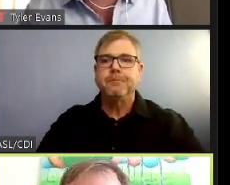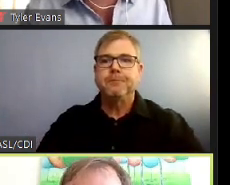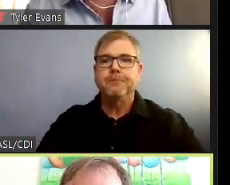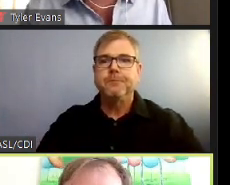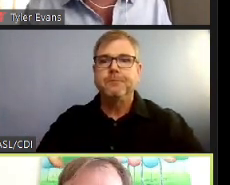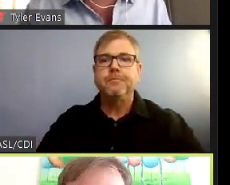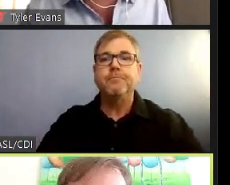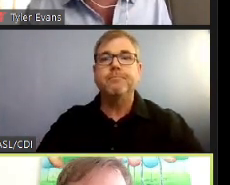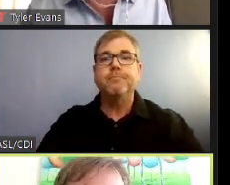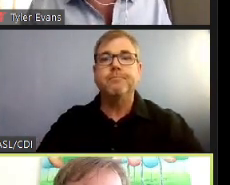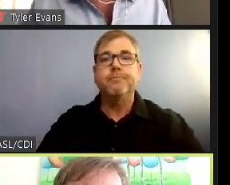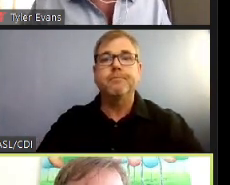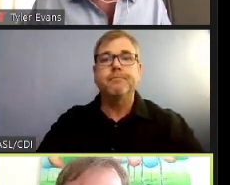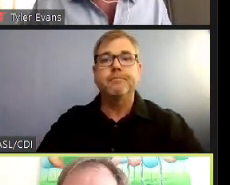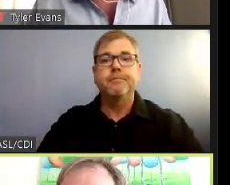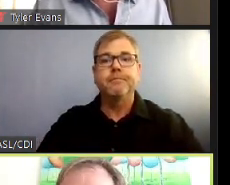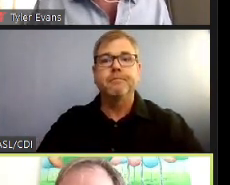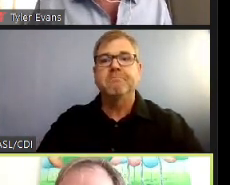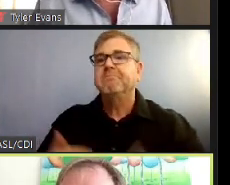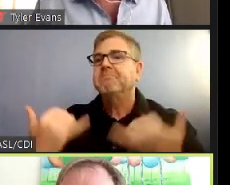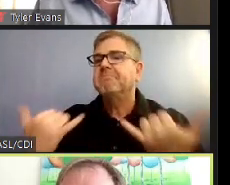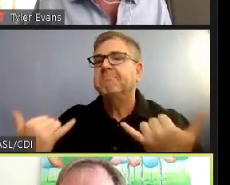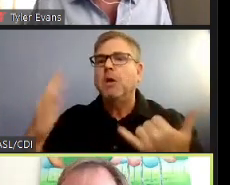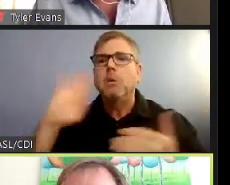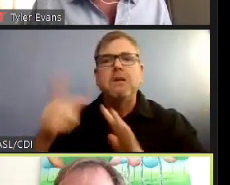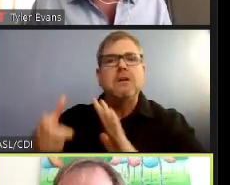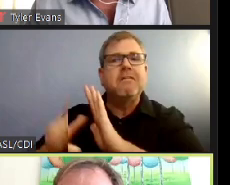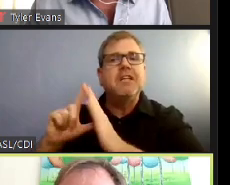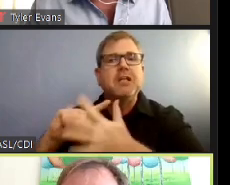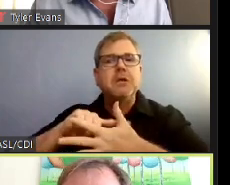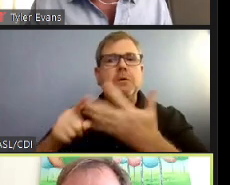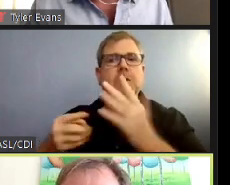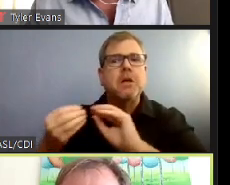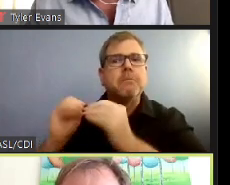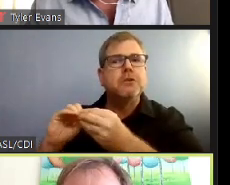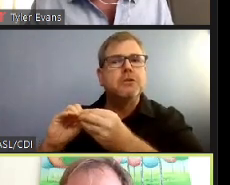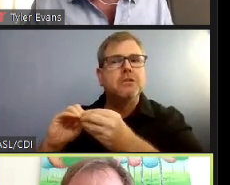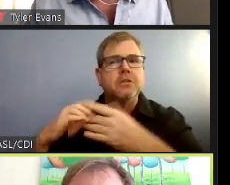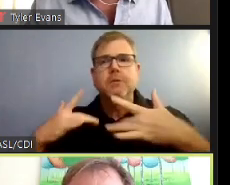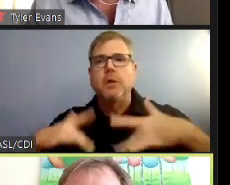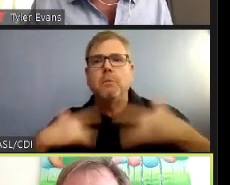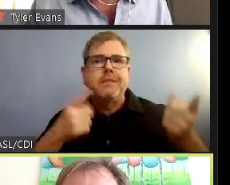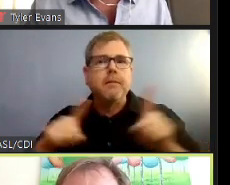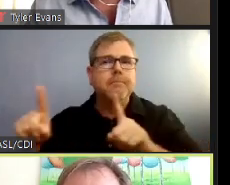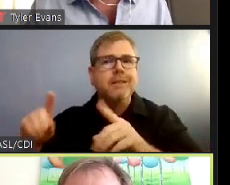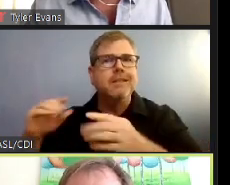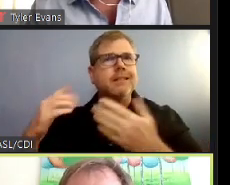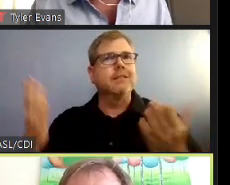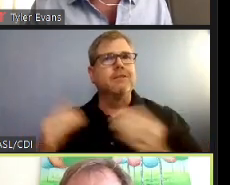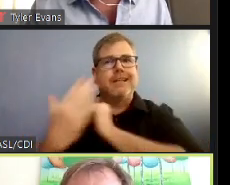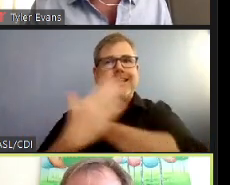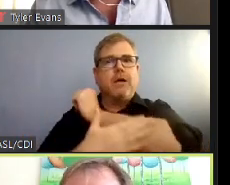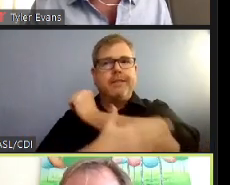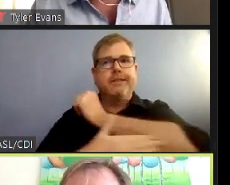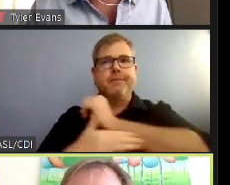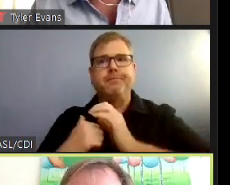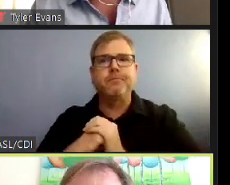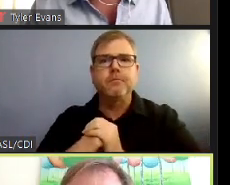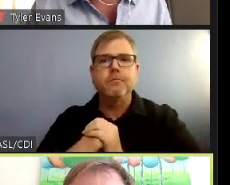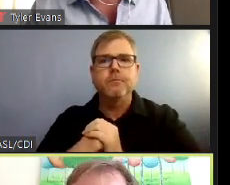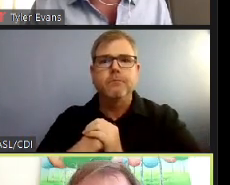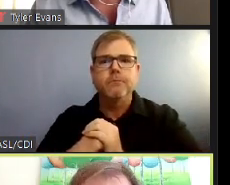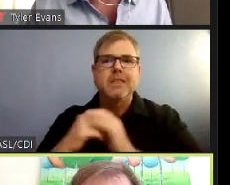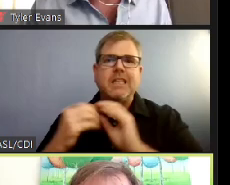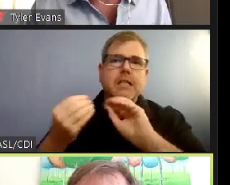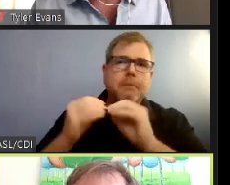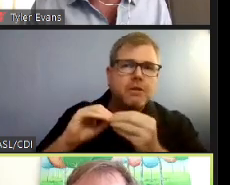I'm just going to go over some of the status of where we are right now as a county in terms of our data. I'll talk about the stay-at-home